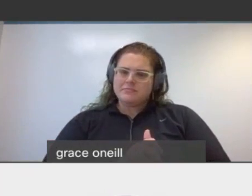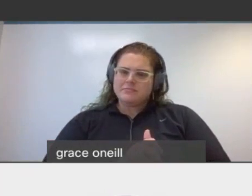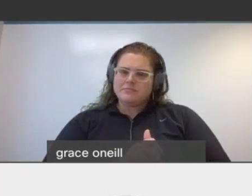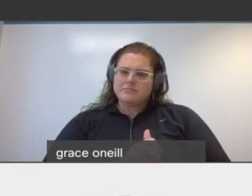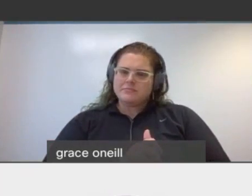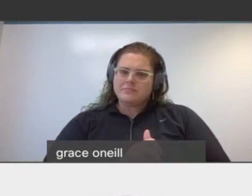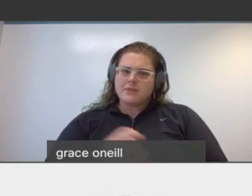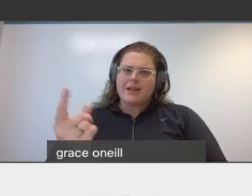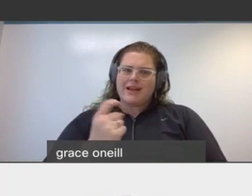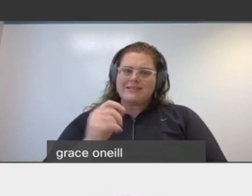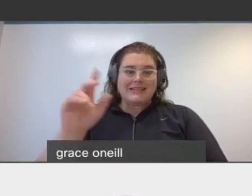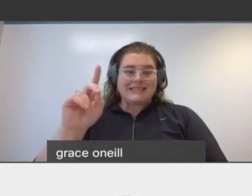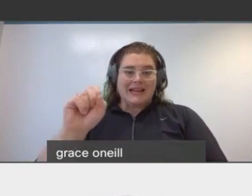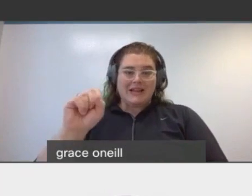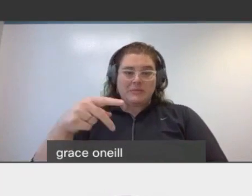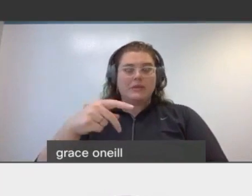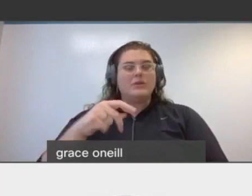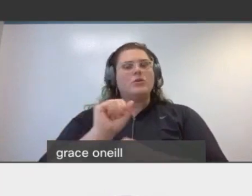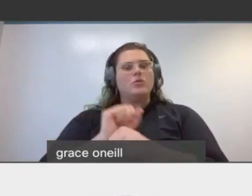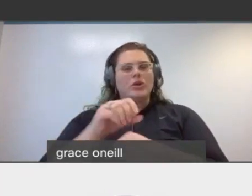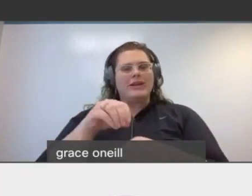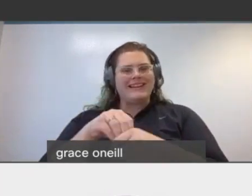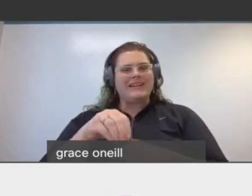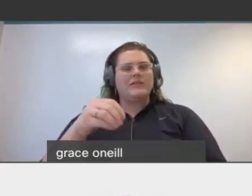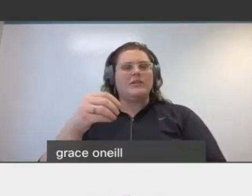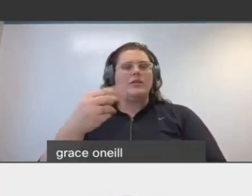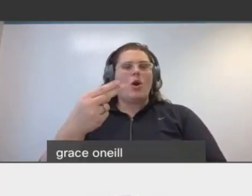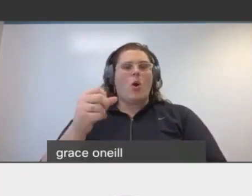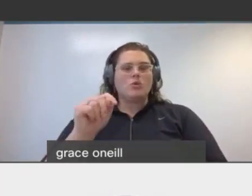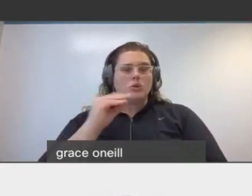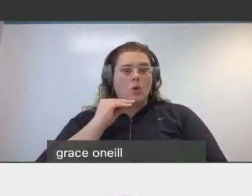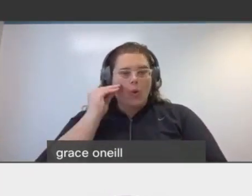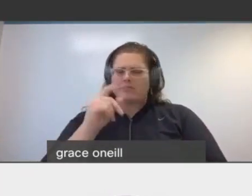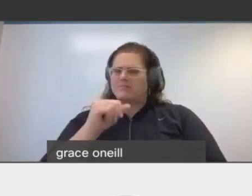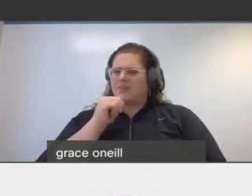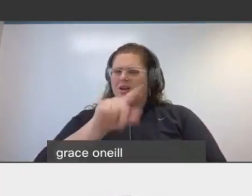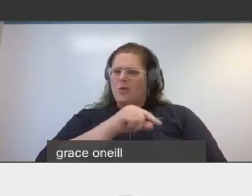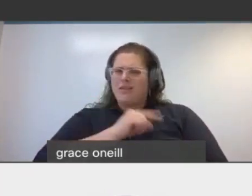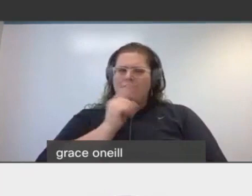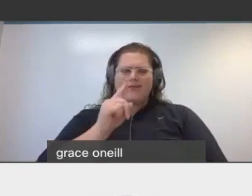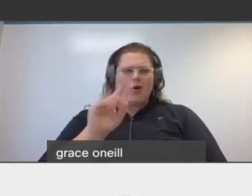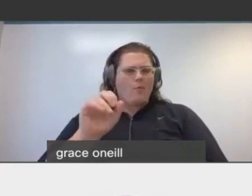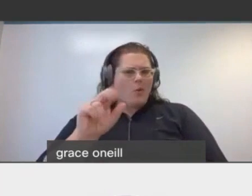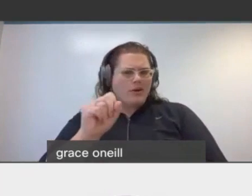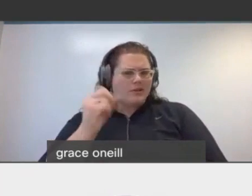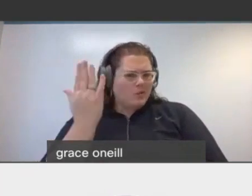Why is it that DSPs working in host homes don't qualify for the bonus?